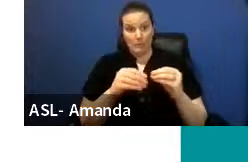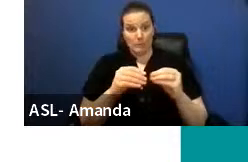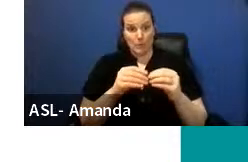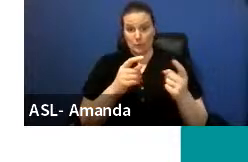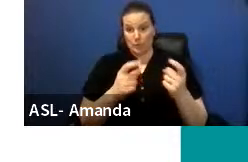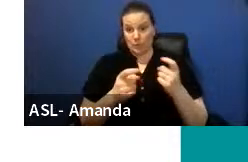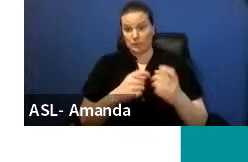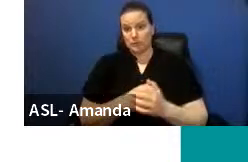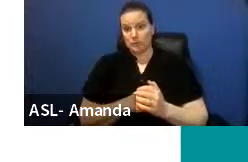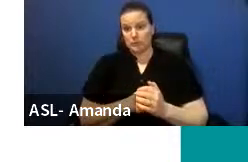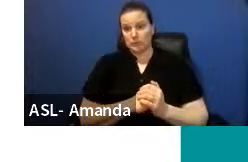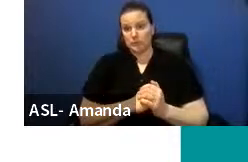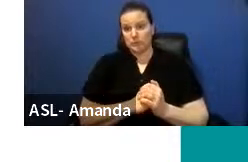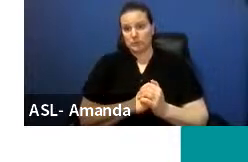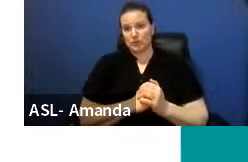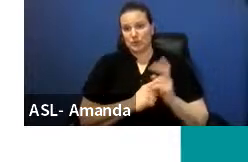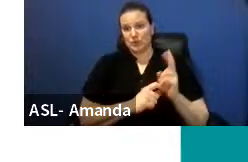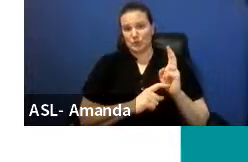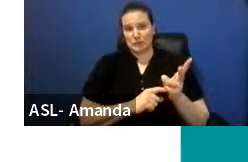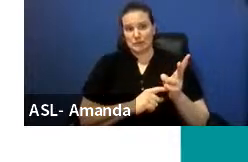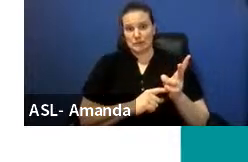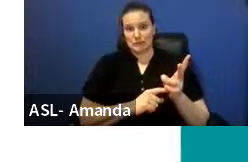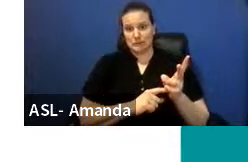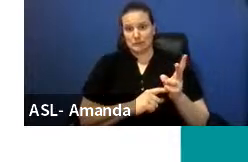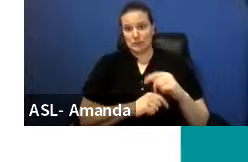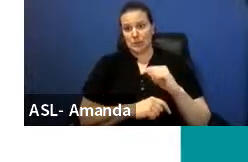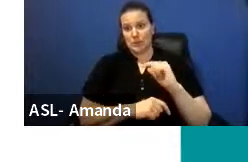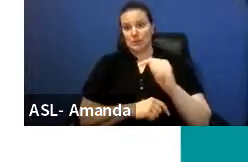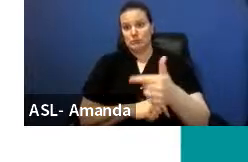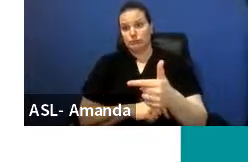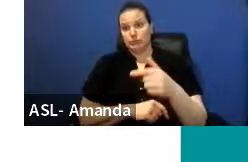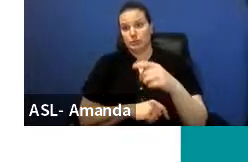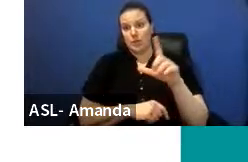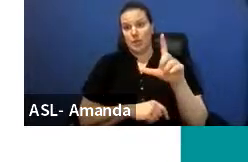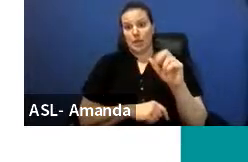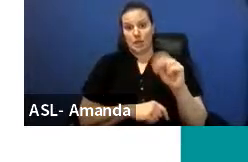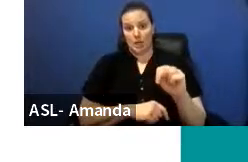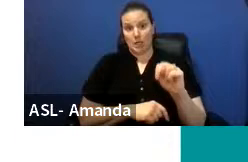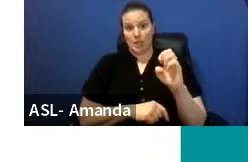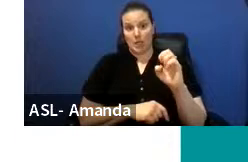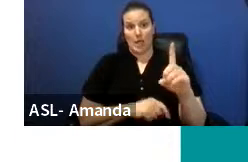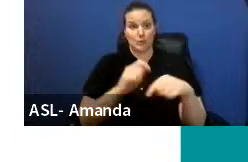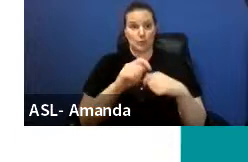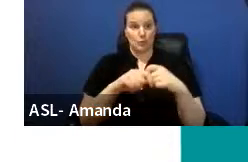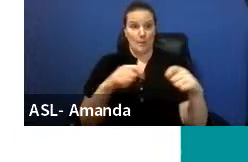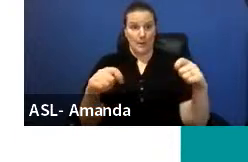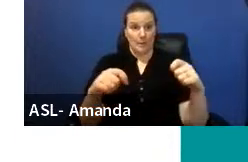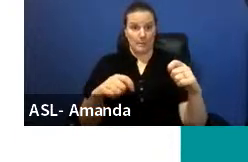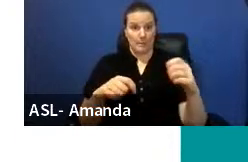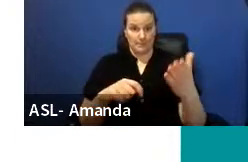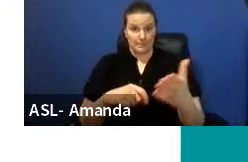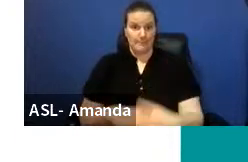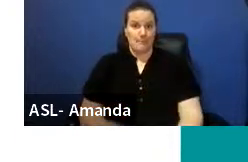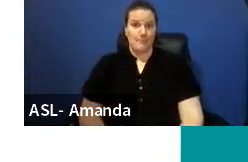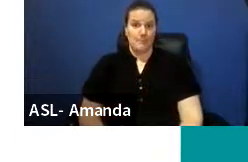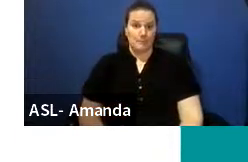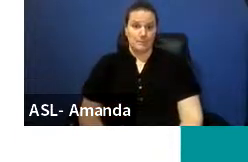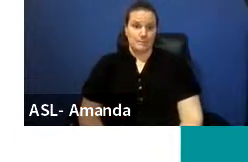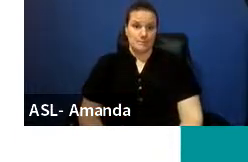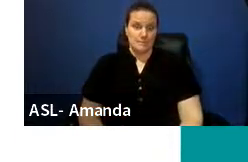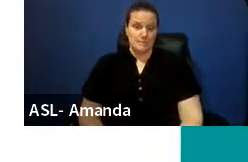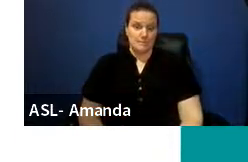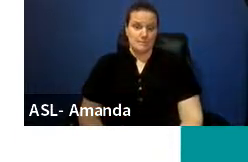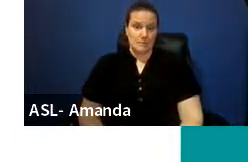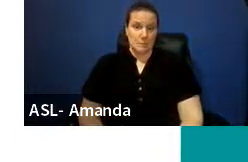questions. We have probably a couple minutes, and then I will turn it over to Lynn and Ed to wrap us up. And I'm